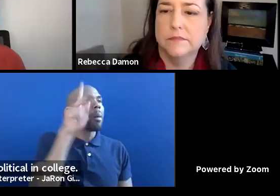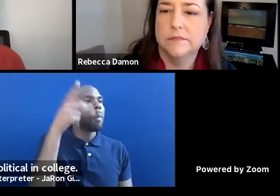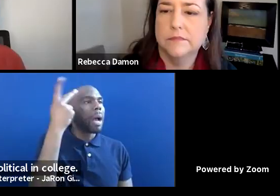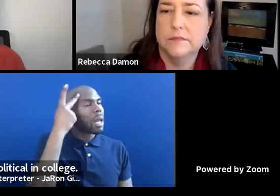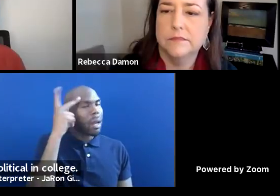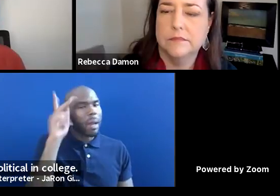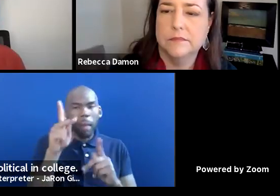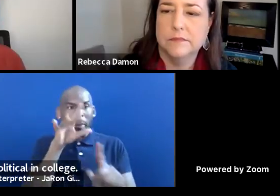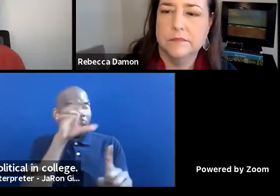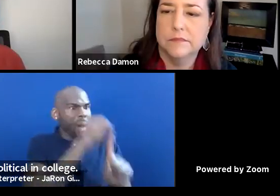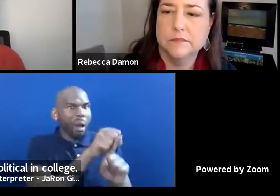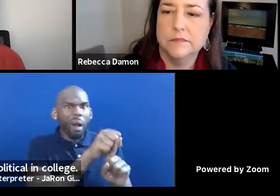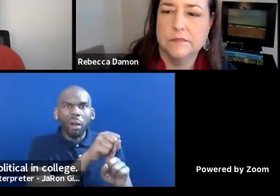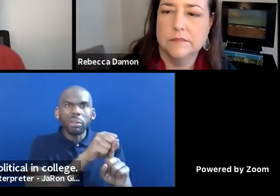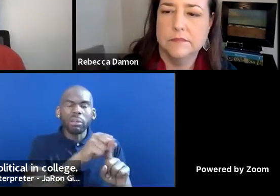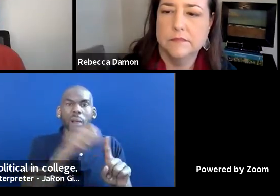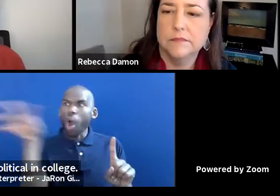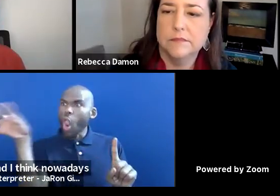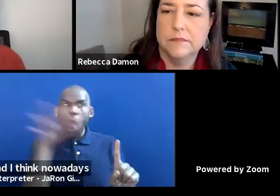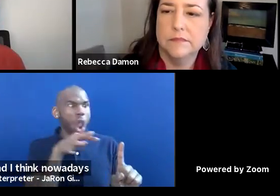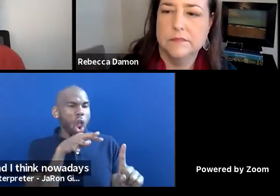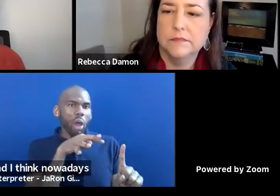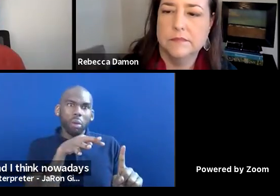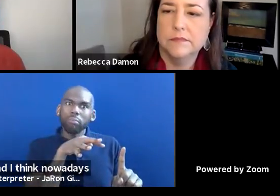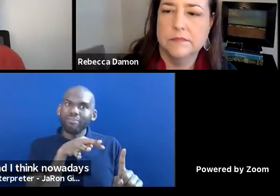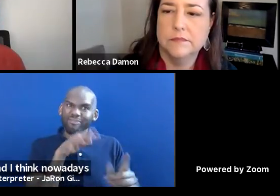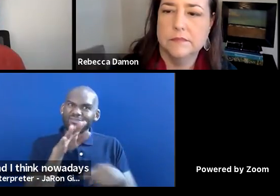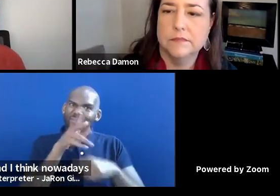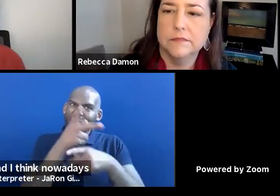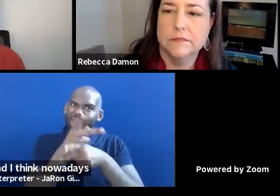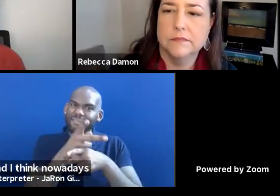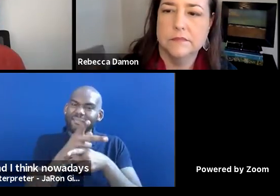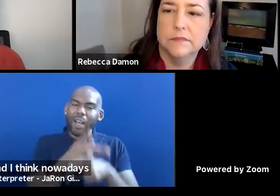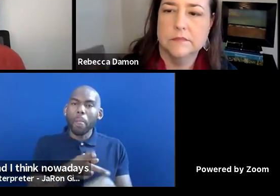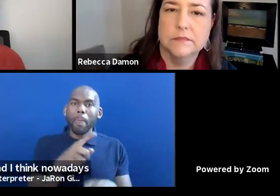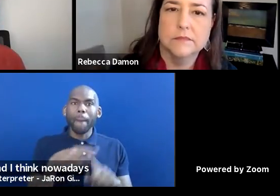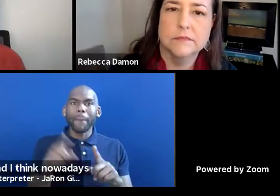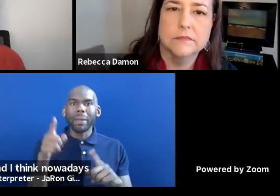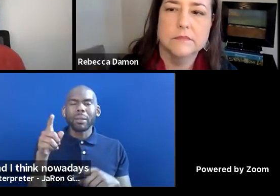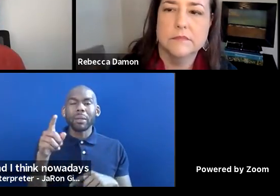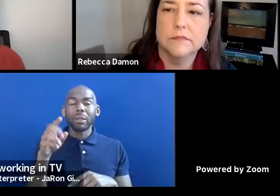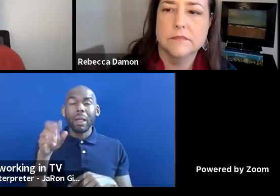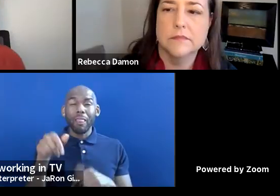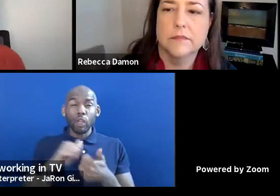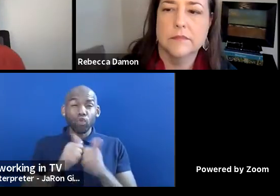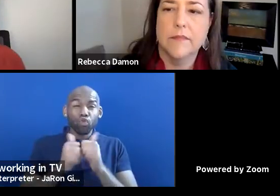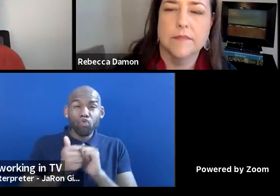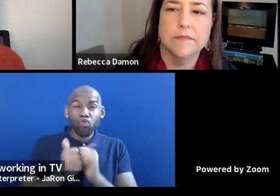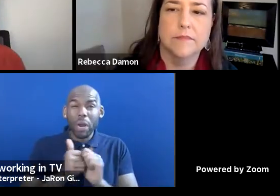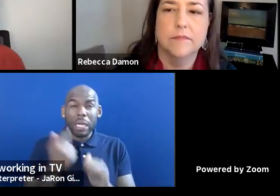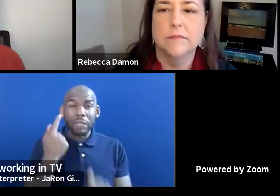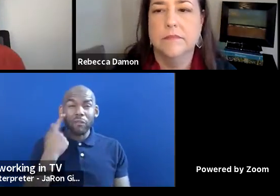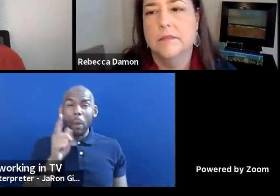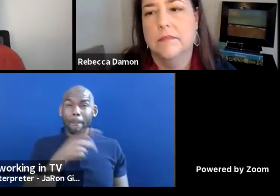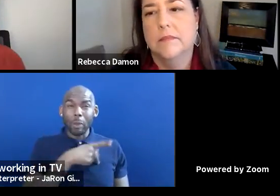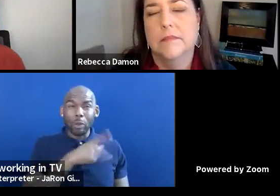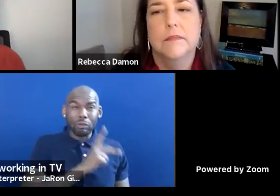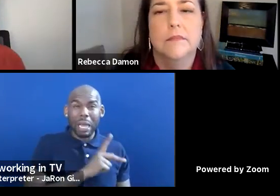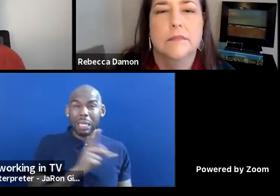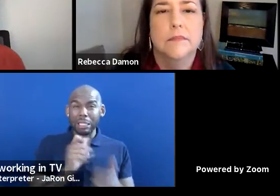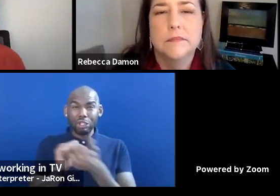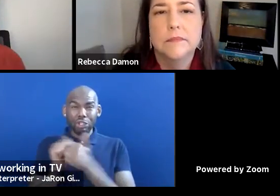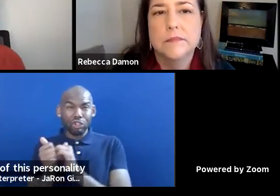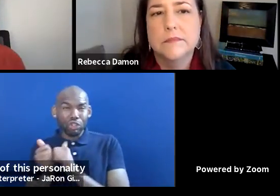nowadays, I felt this more when I was working in TV, but it's like this race to like have all this personality and like share all this stuff